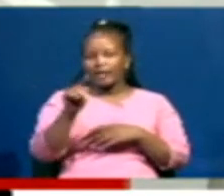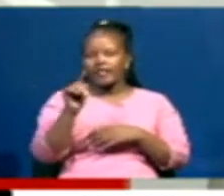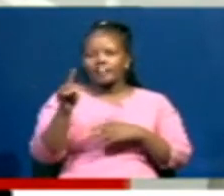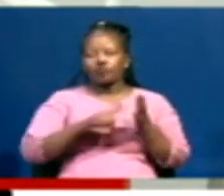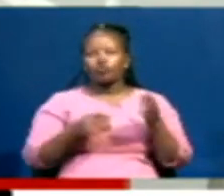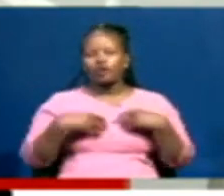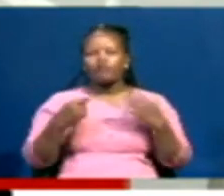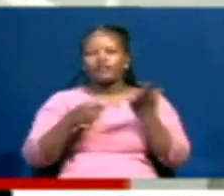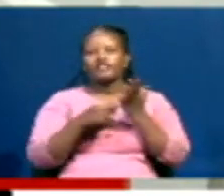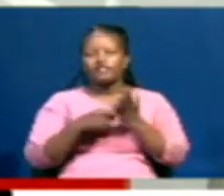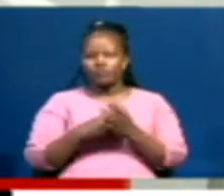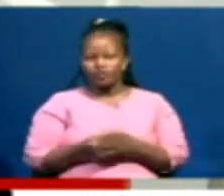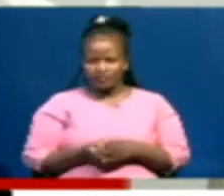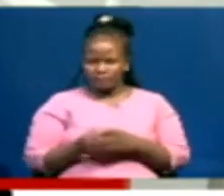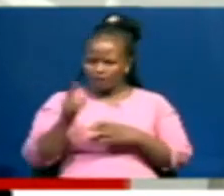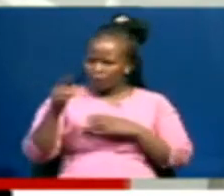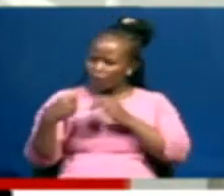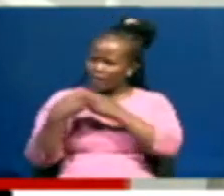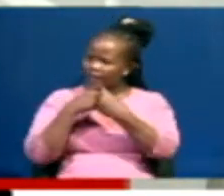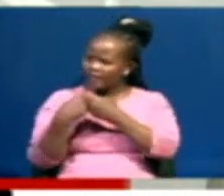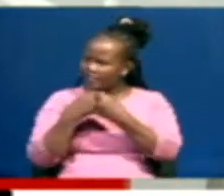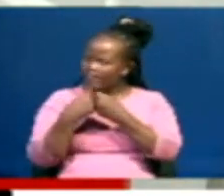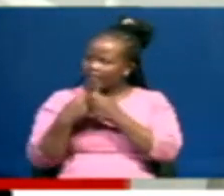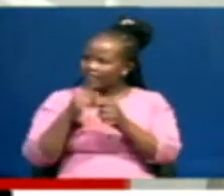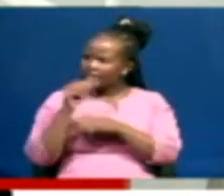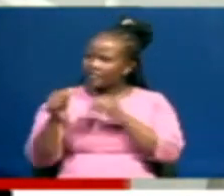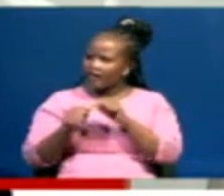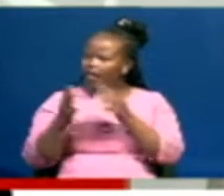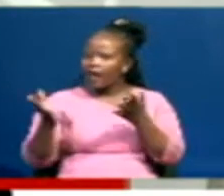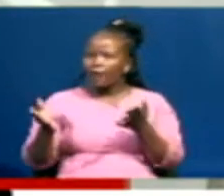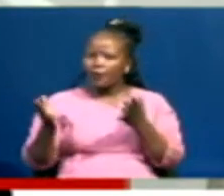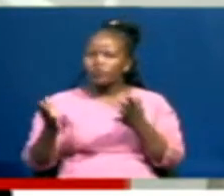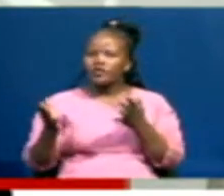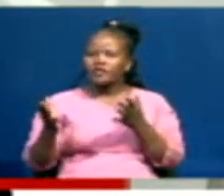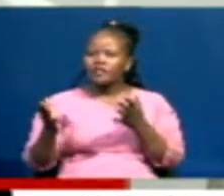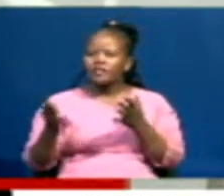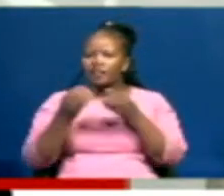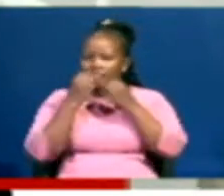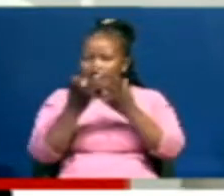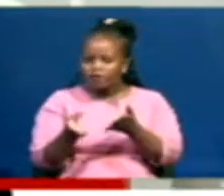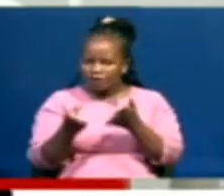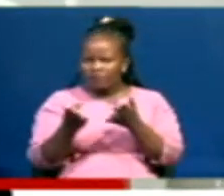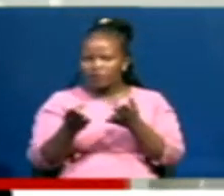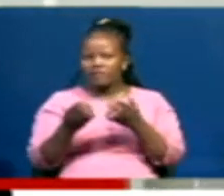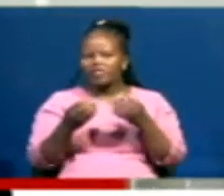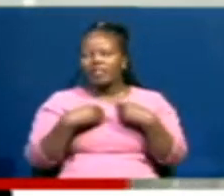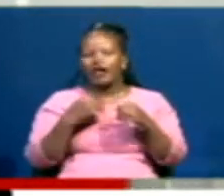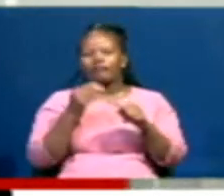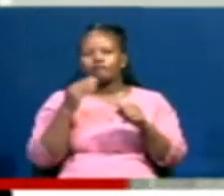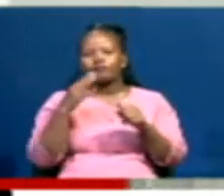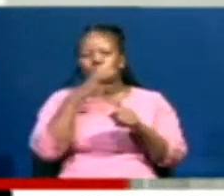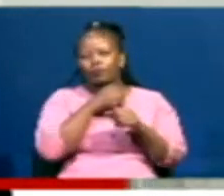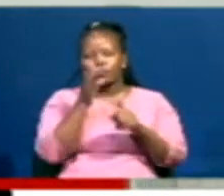Mm-hmm. And one of the challenges has been what we call information asymmetry, or whereby, you know, information is scattered in so many places. And there was a